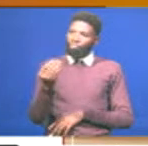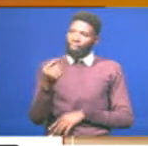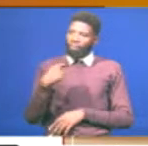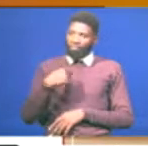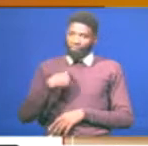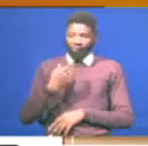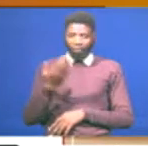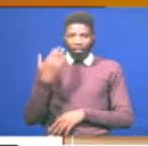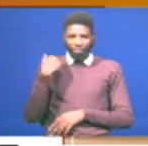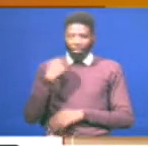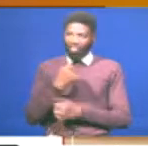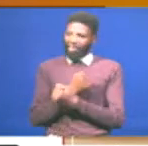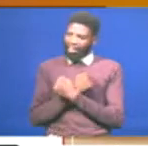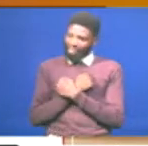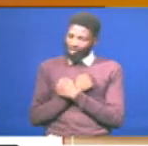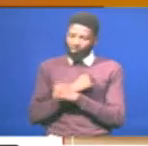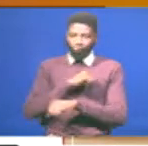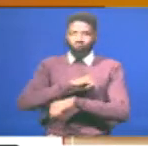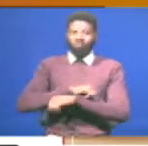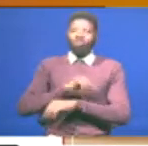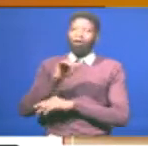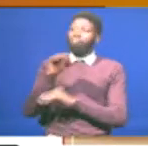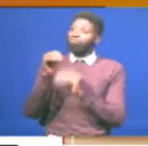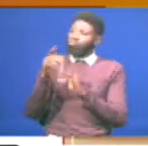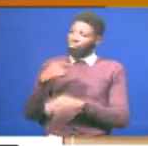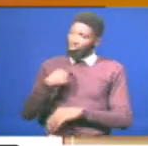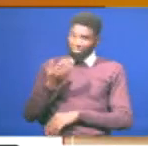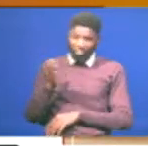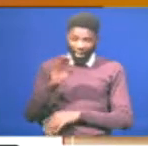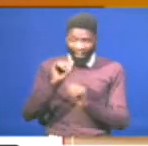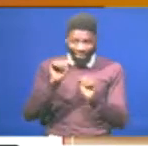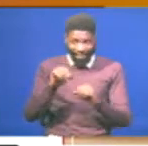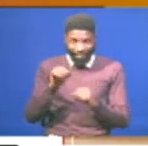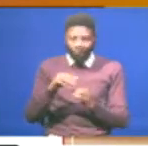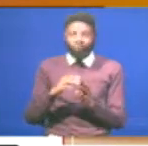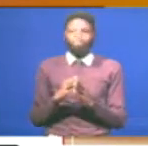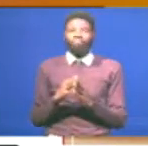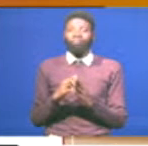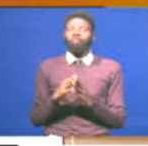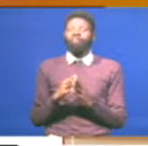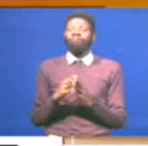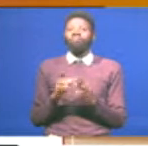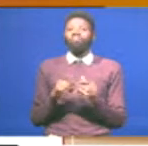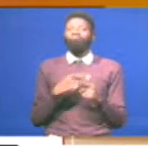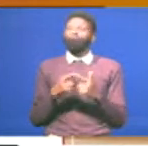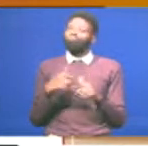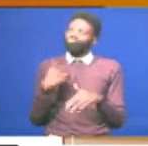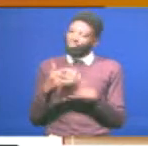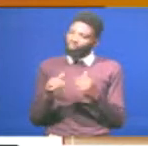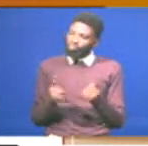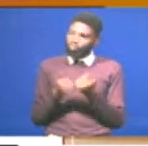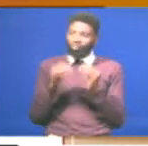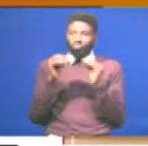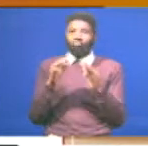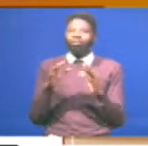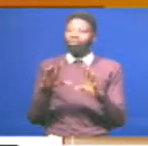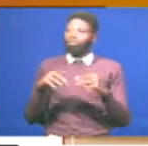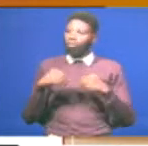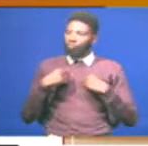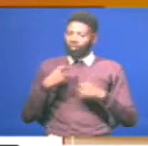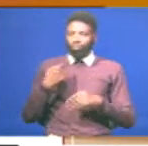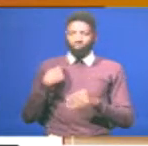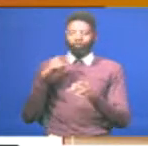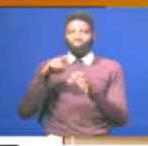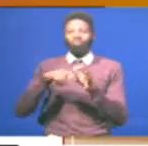school that I would request the teachers, can I come back? So for some reason, the teachers allowed me to go to standard 3